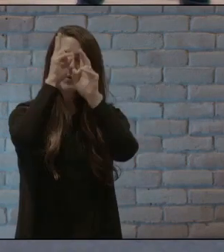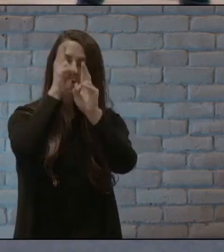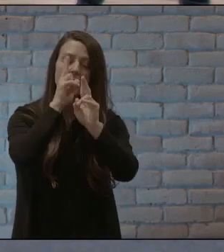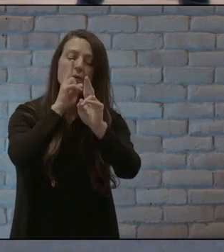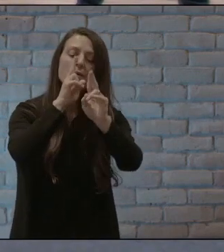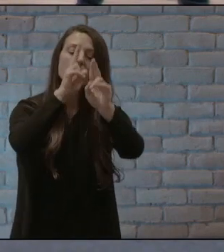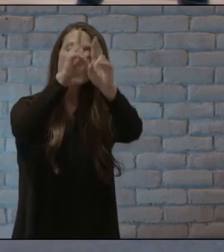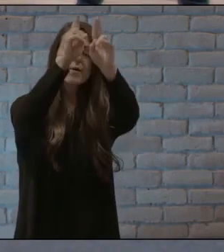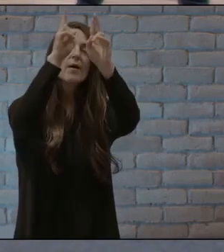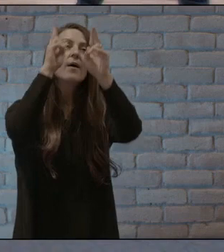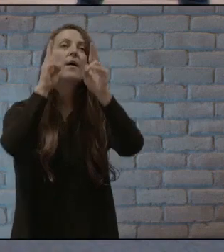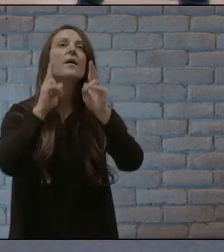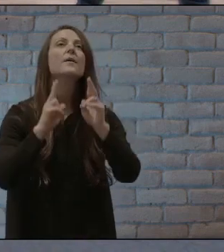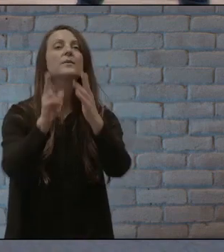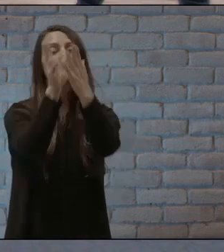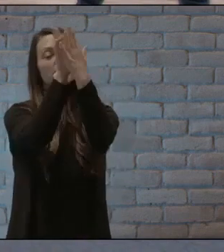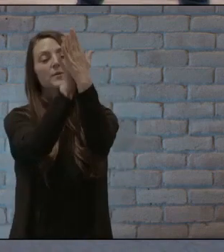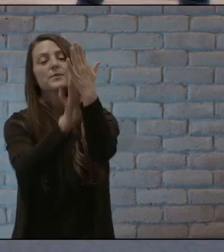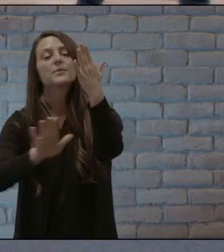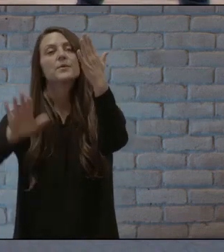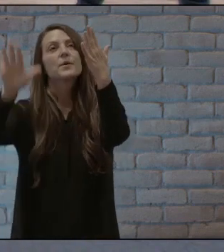Honor, glory, and